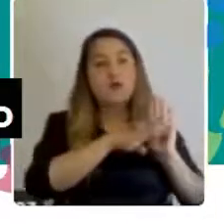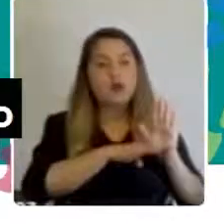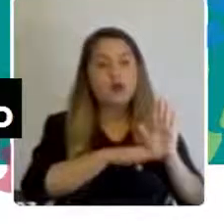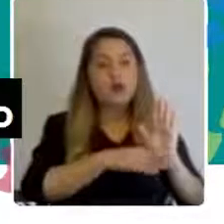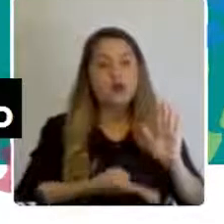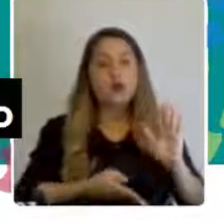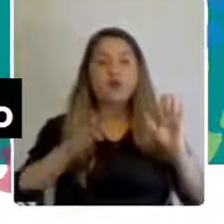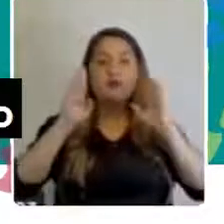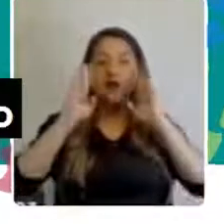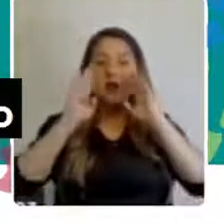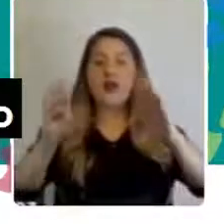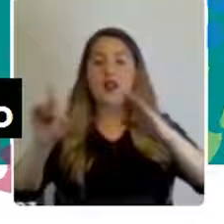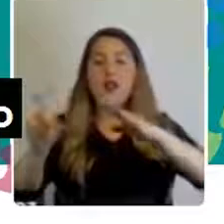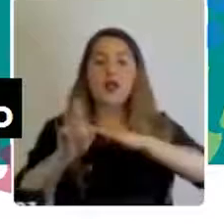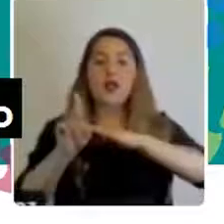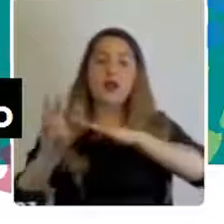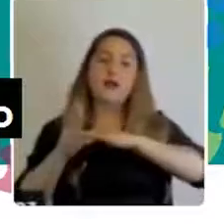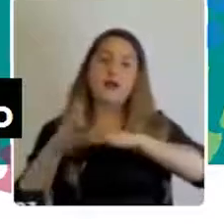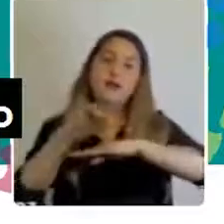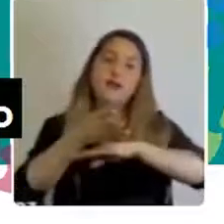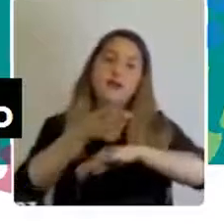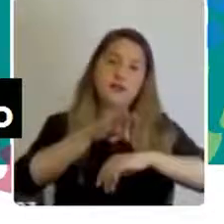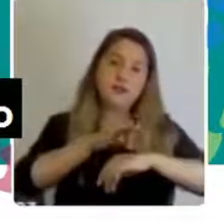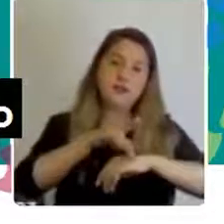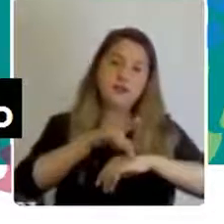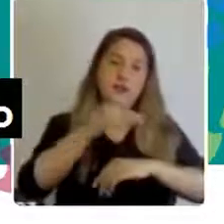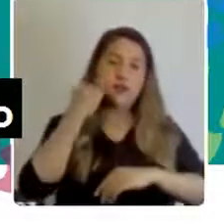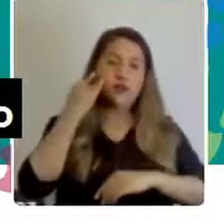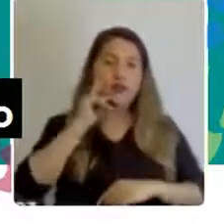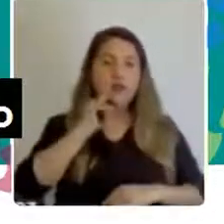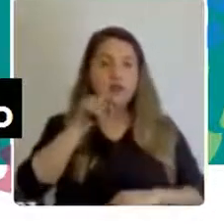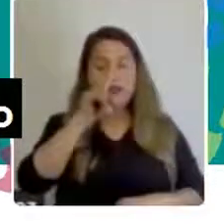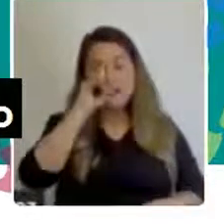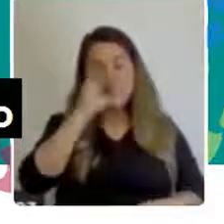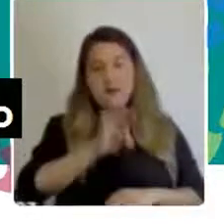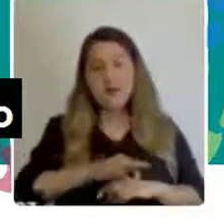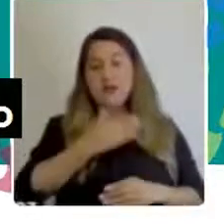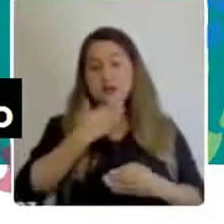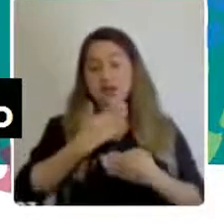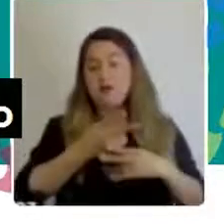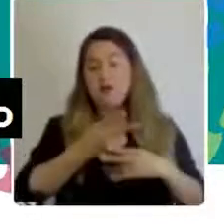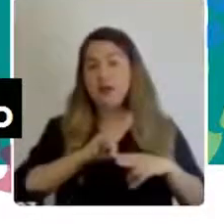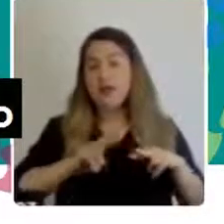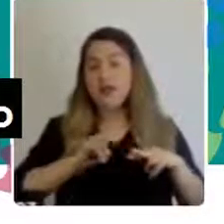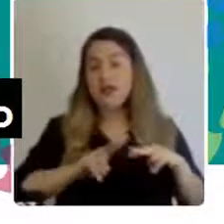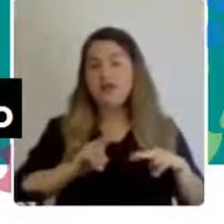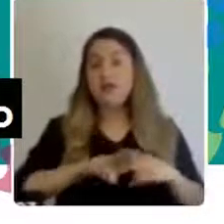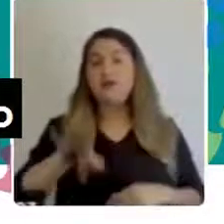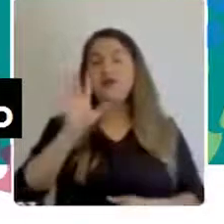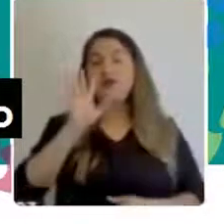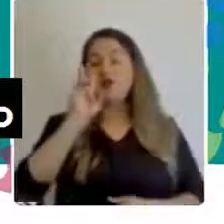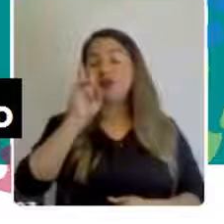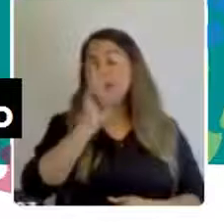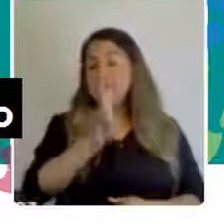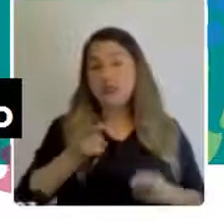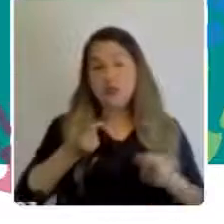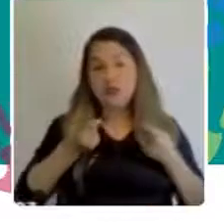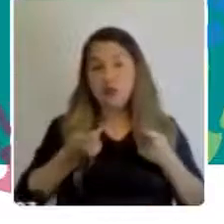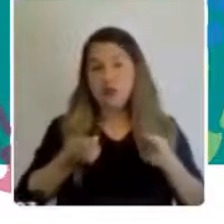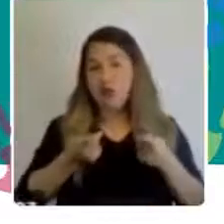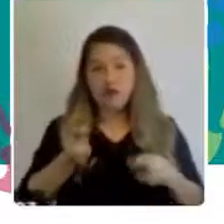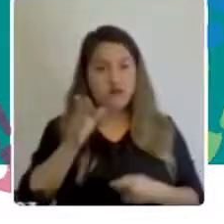have also free of charge the hearing newborn screening and visual newborn screening since